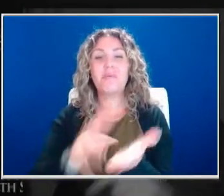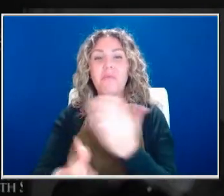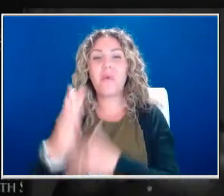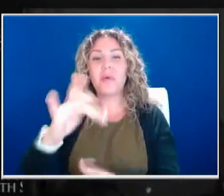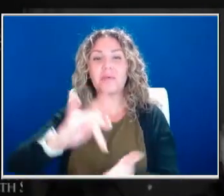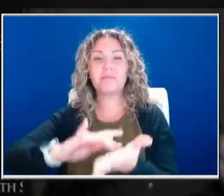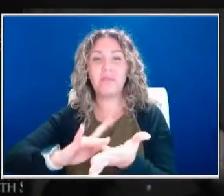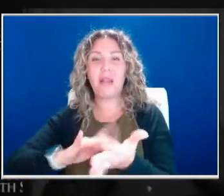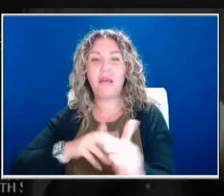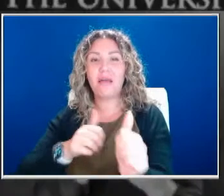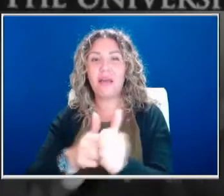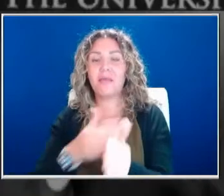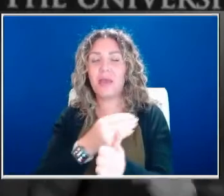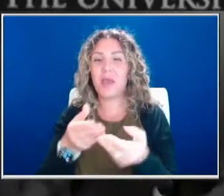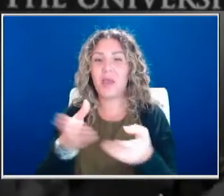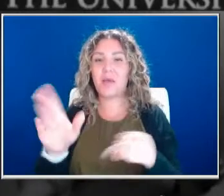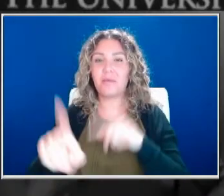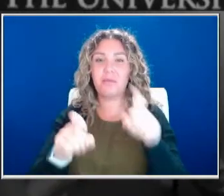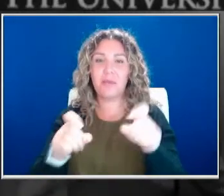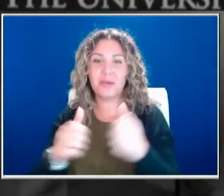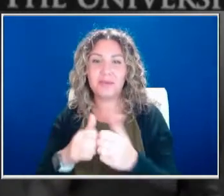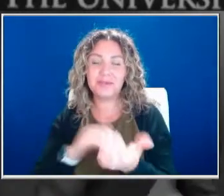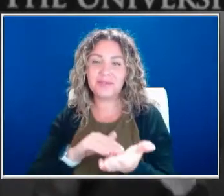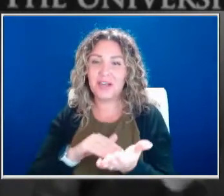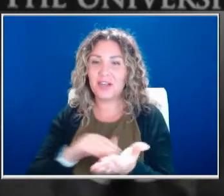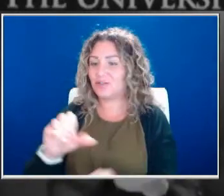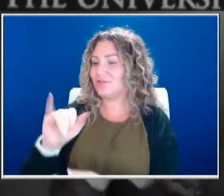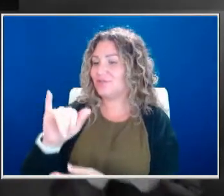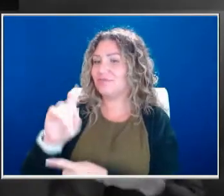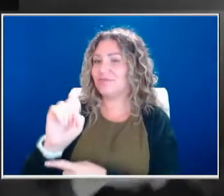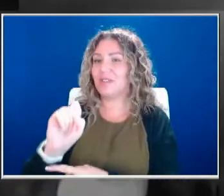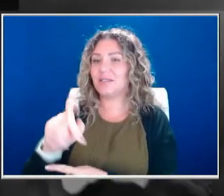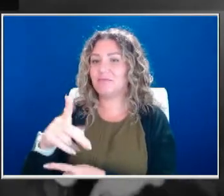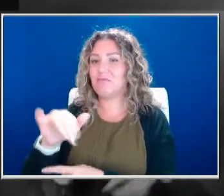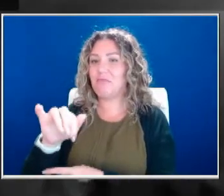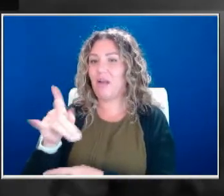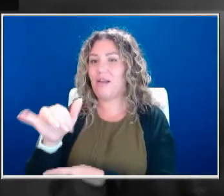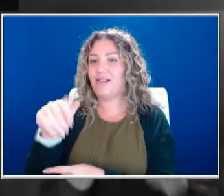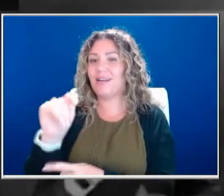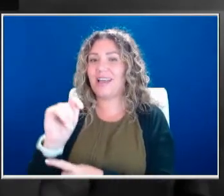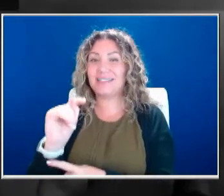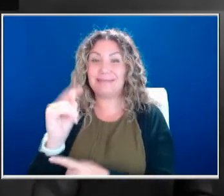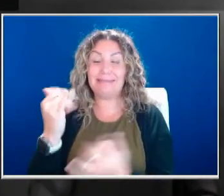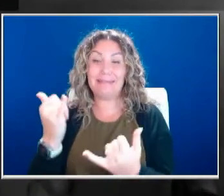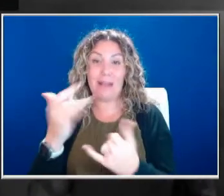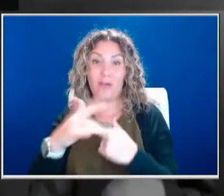Mics with Dr. Stites podcast. Now everywhere podcasts are available.